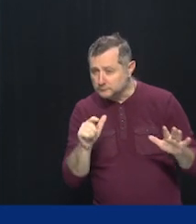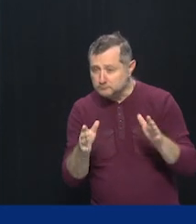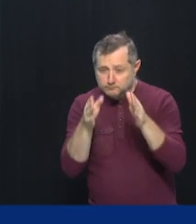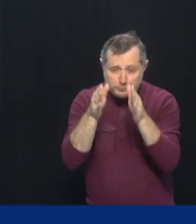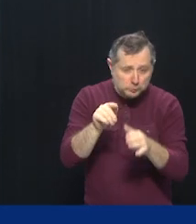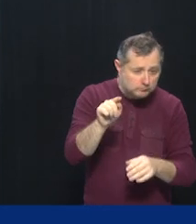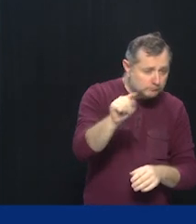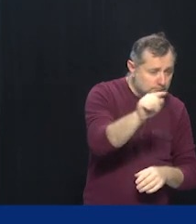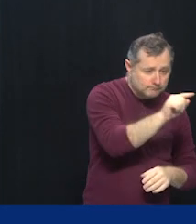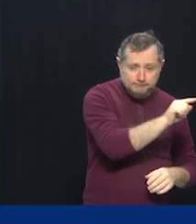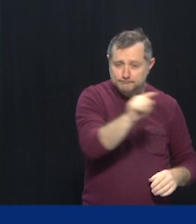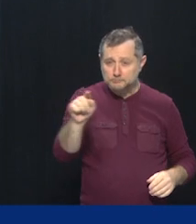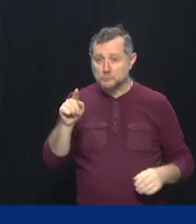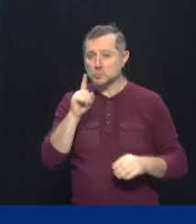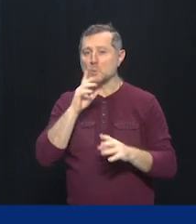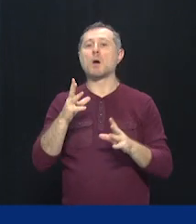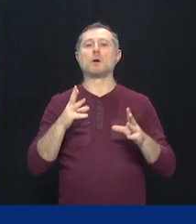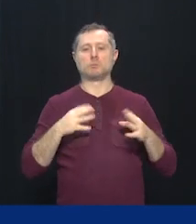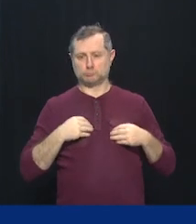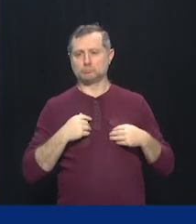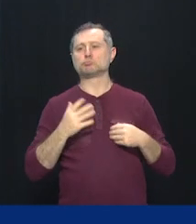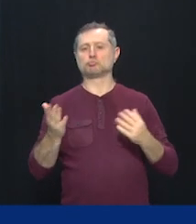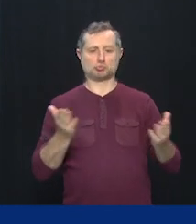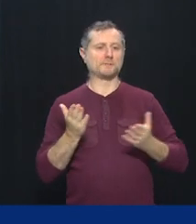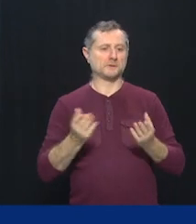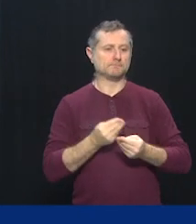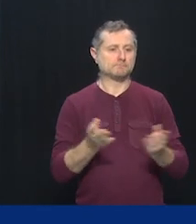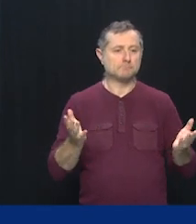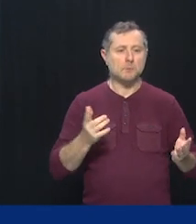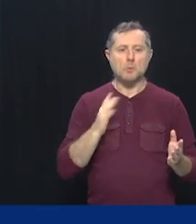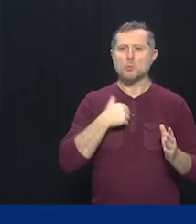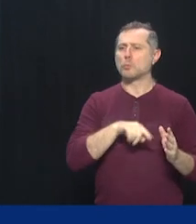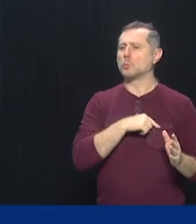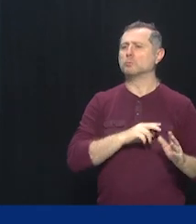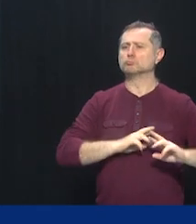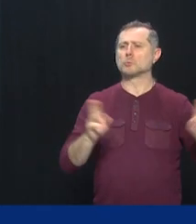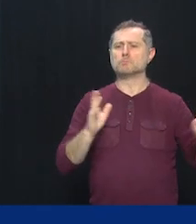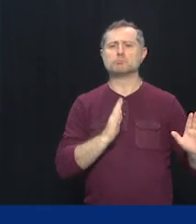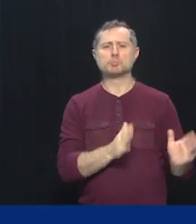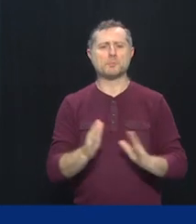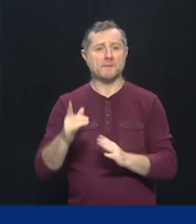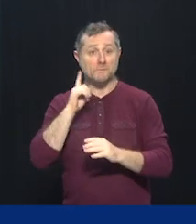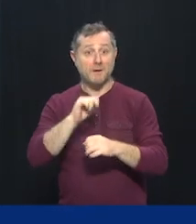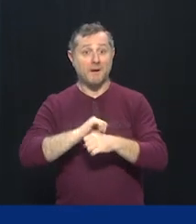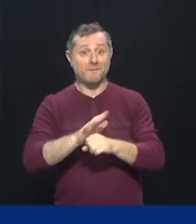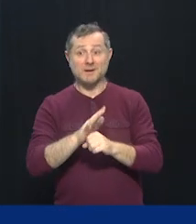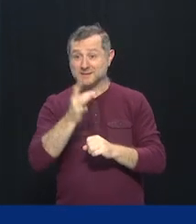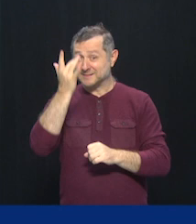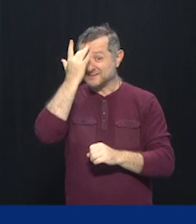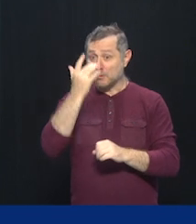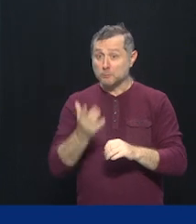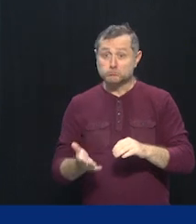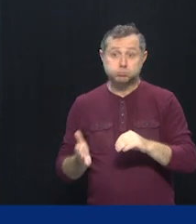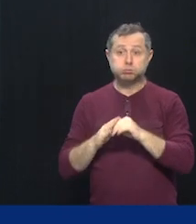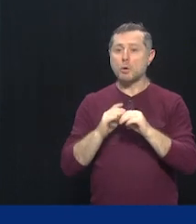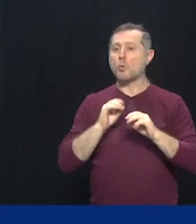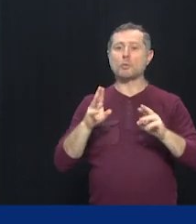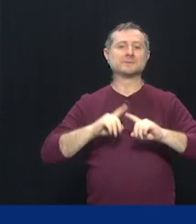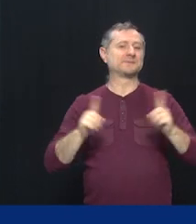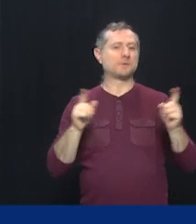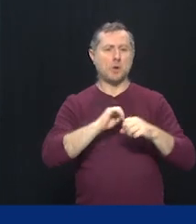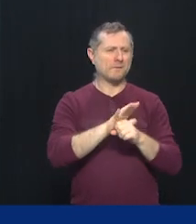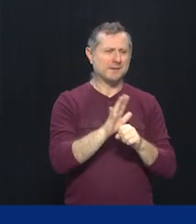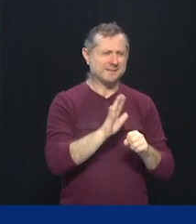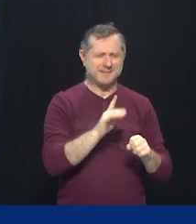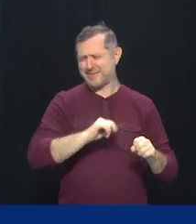denied that health care because we weren't prepared. That's whether they have a COVID-related illness or they have a non-COVID-related illness. We have to ensure that.